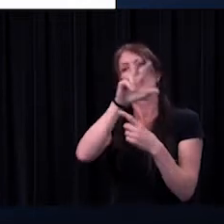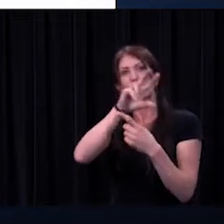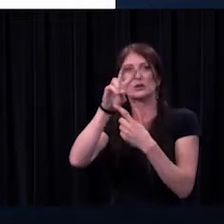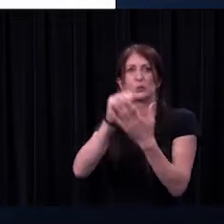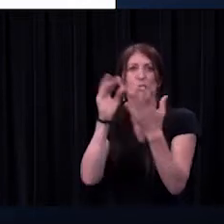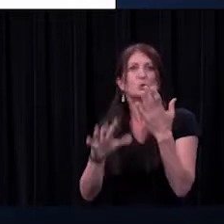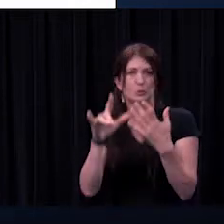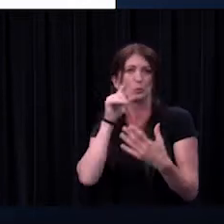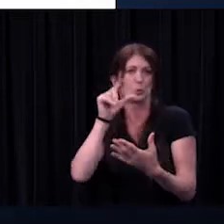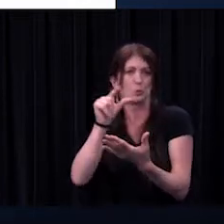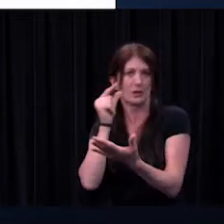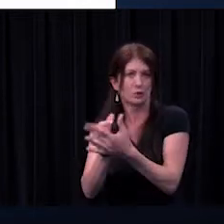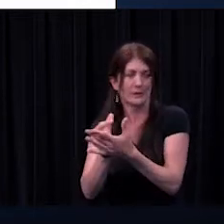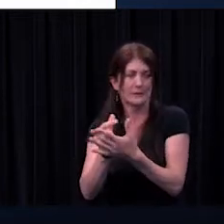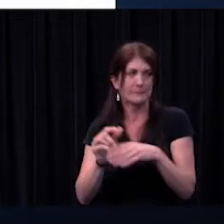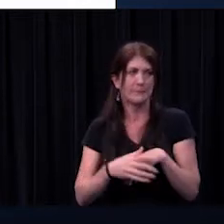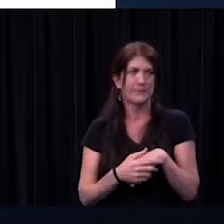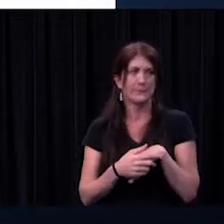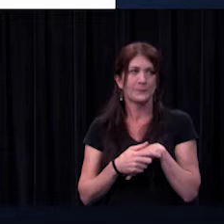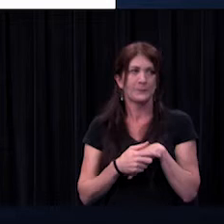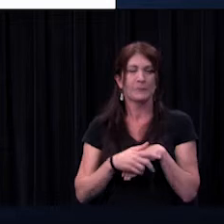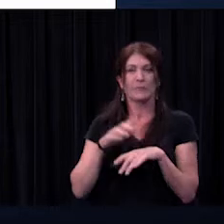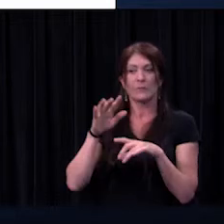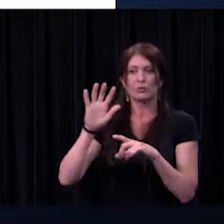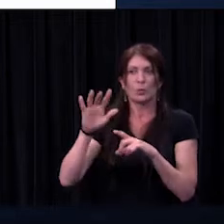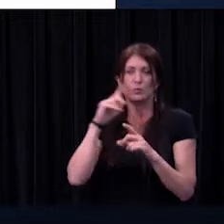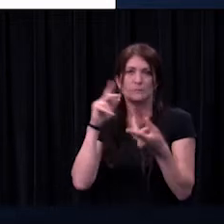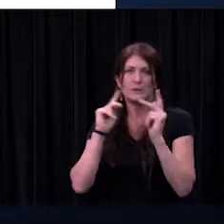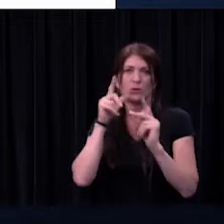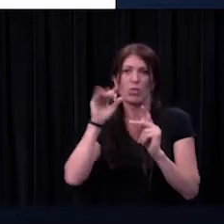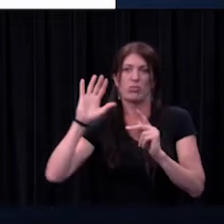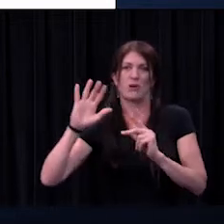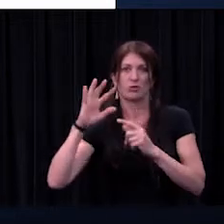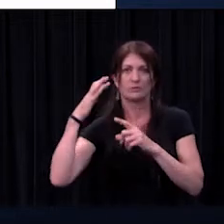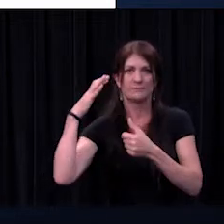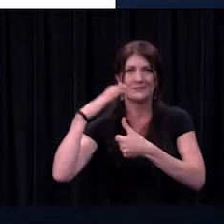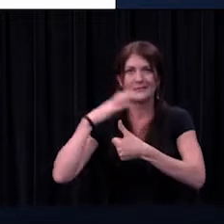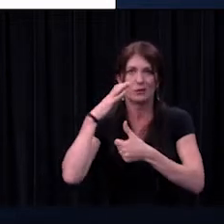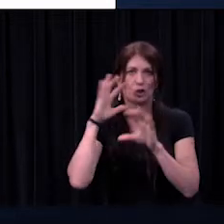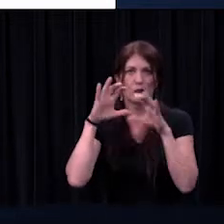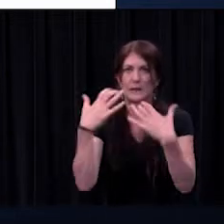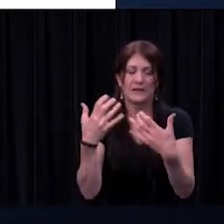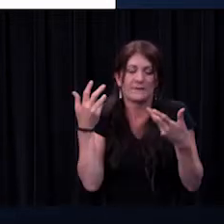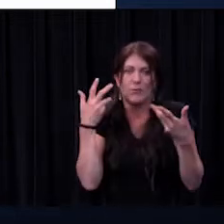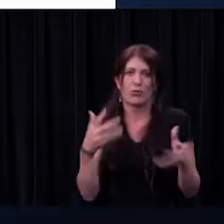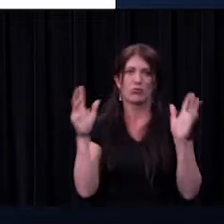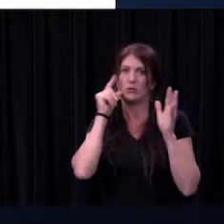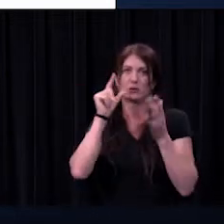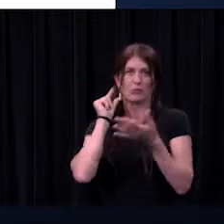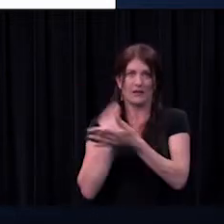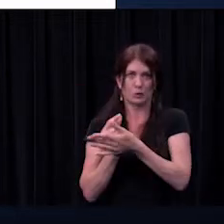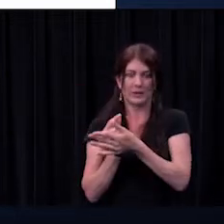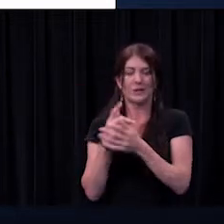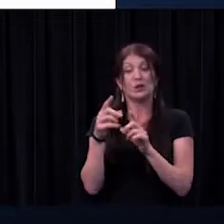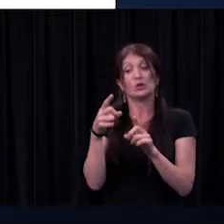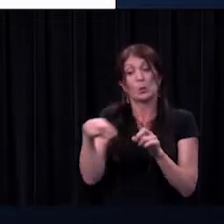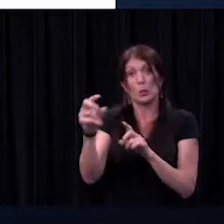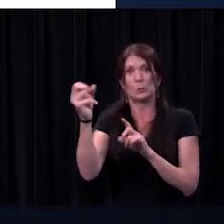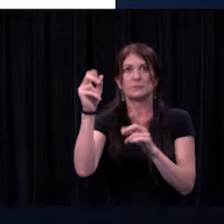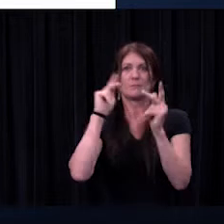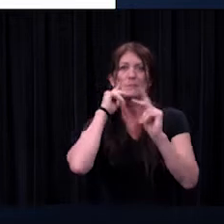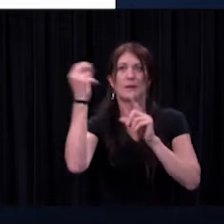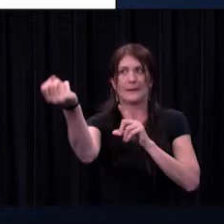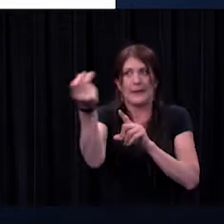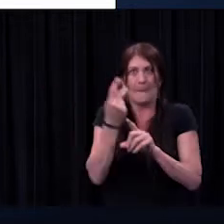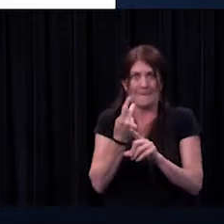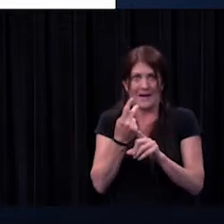whose senior class has already graduated, so they're folks that have come back to get their high school education with us. As opposed to going the GED